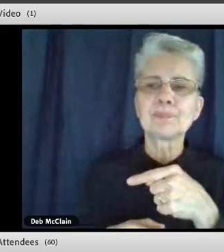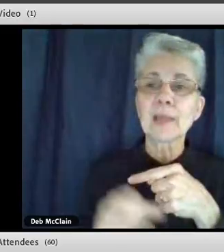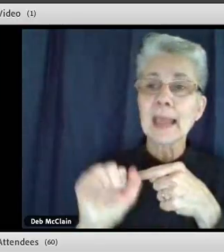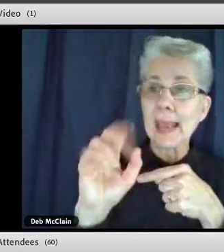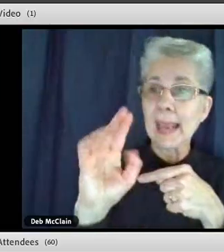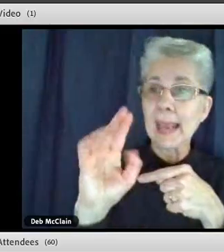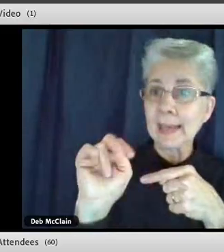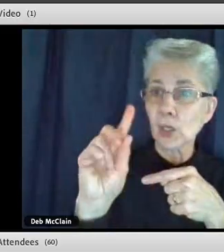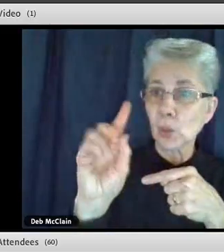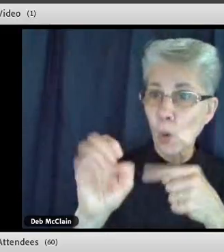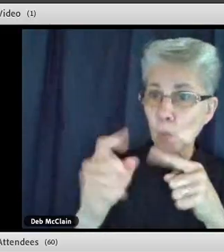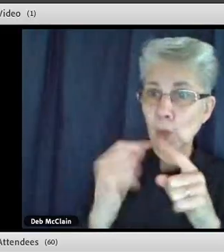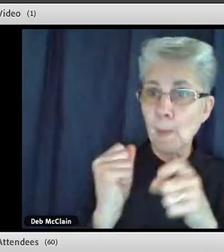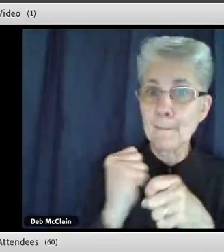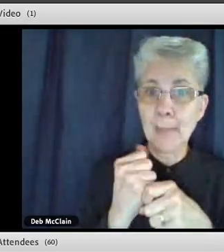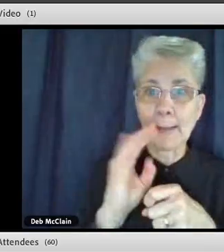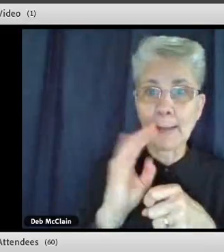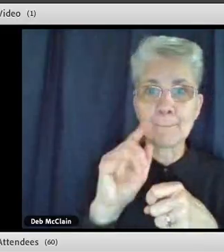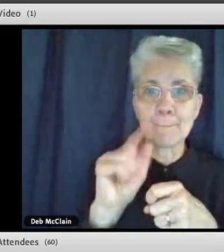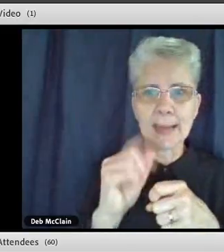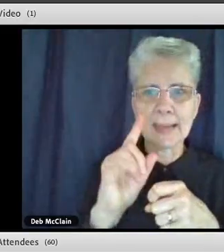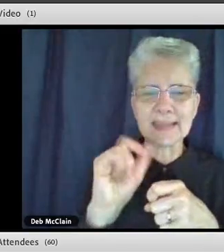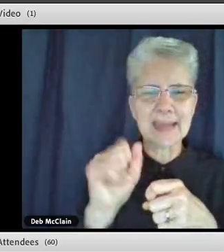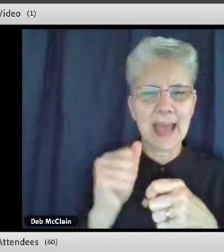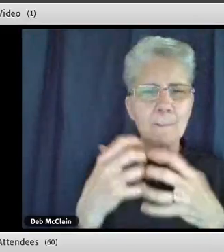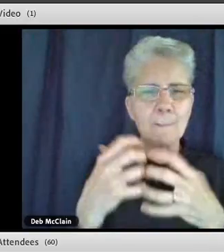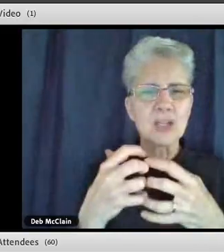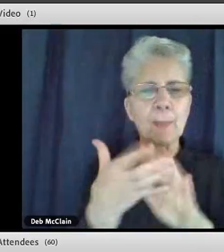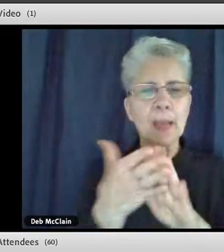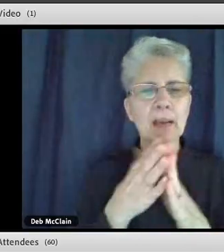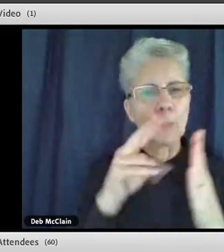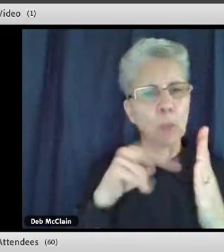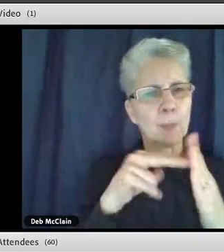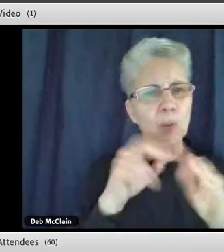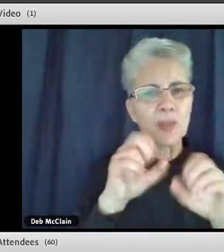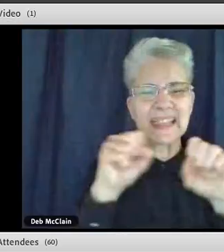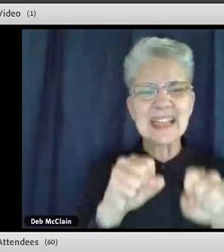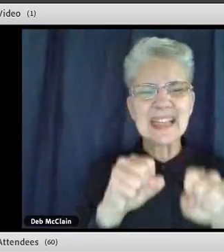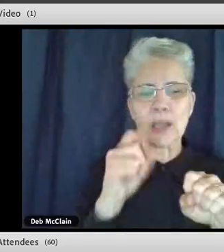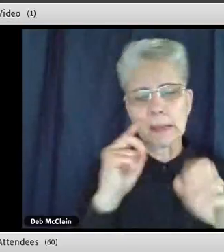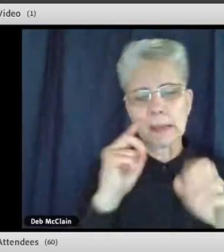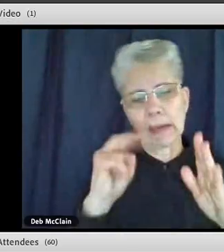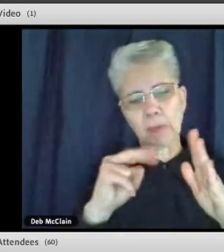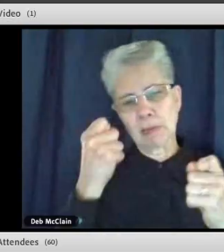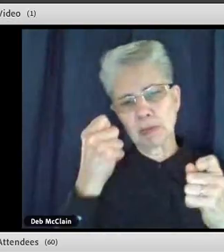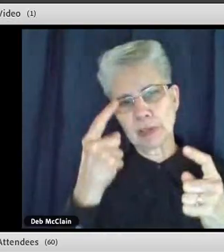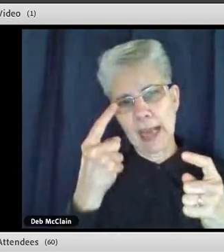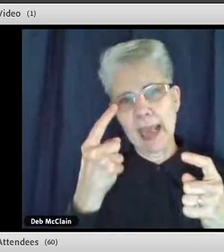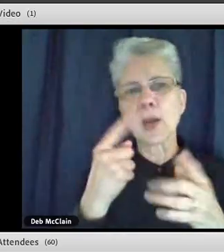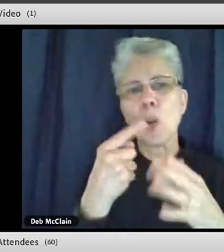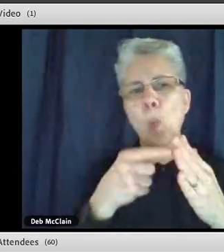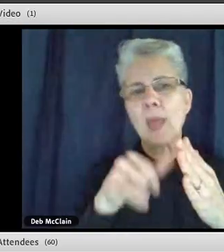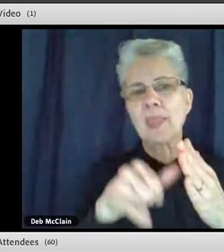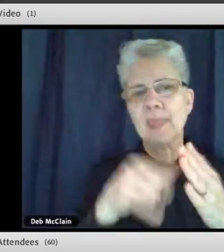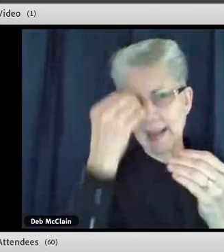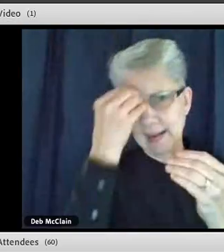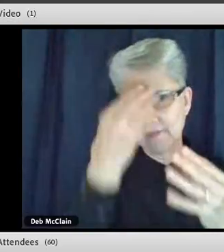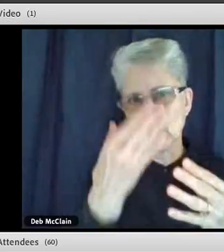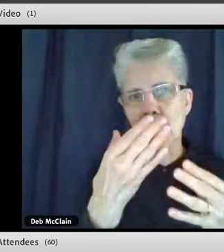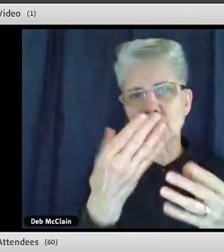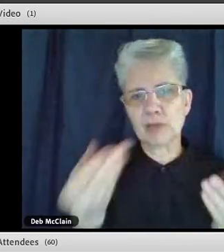make our metadata machine readable so that our systems can understand and exchange